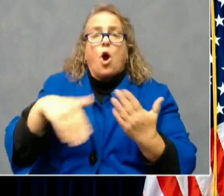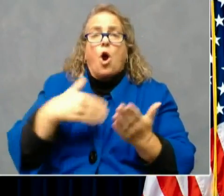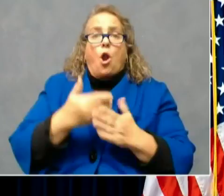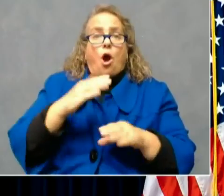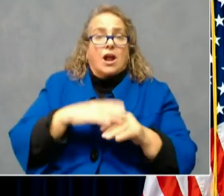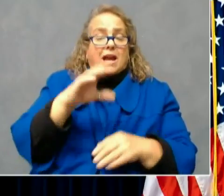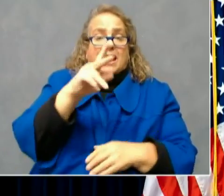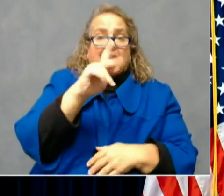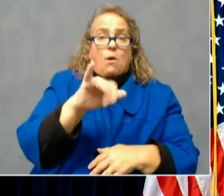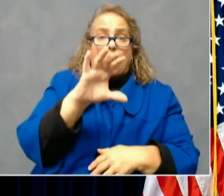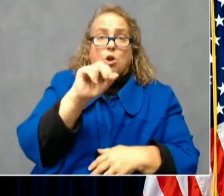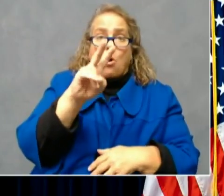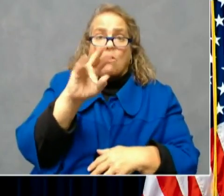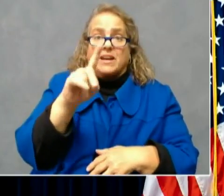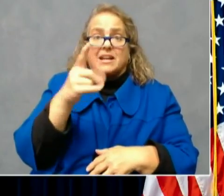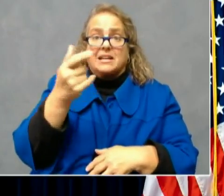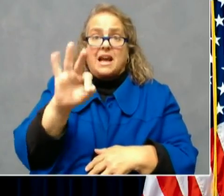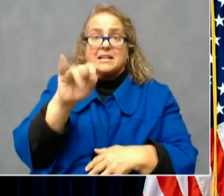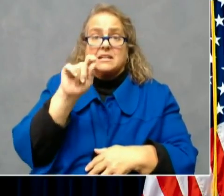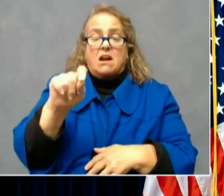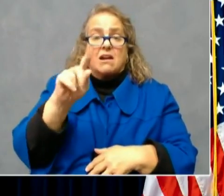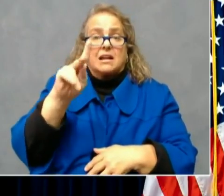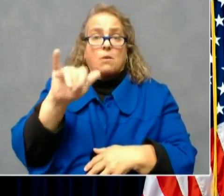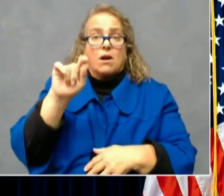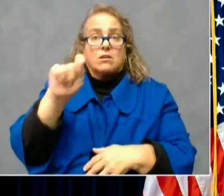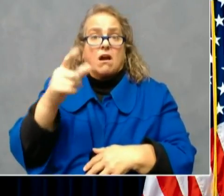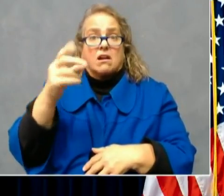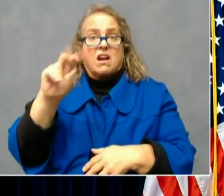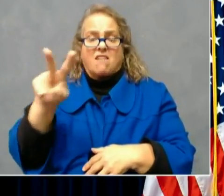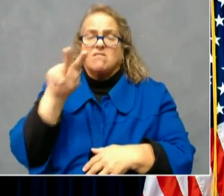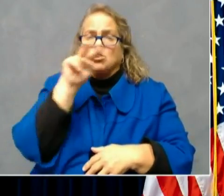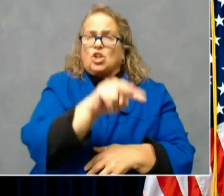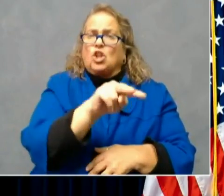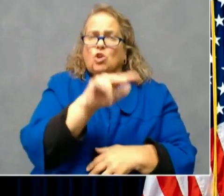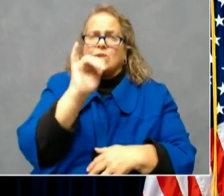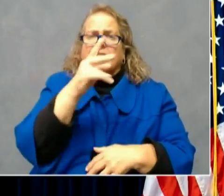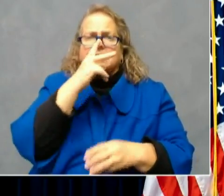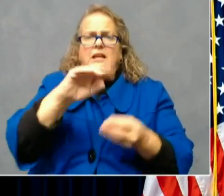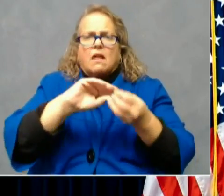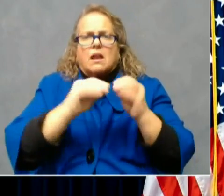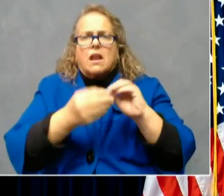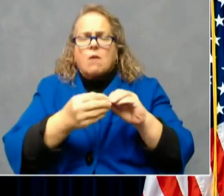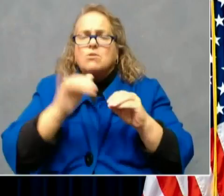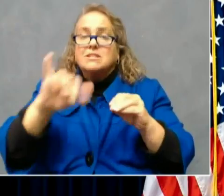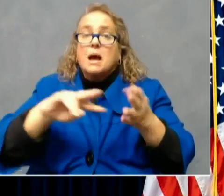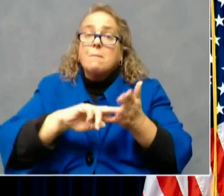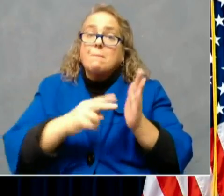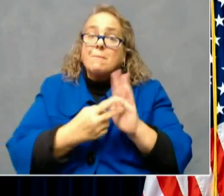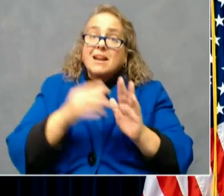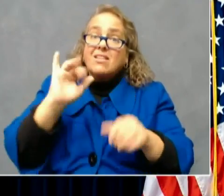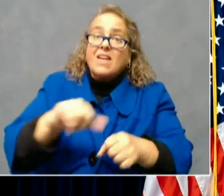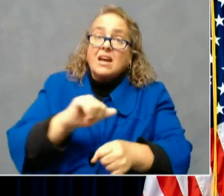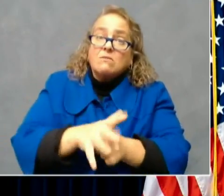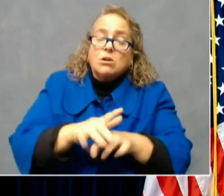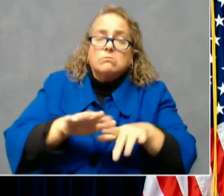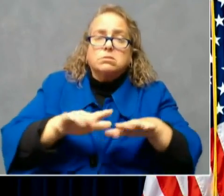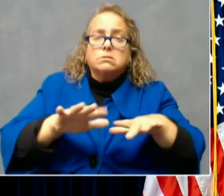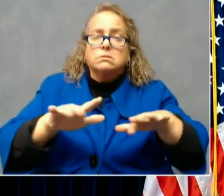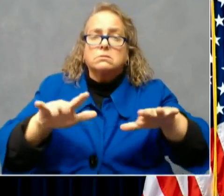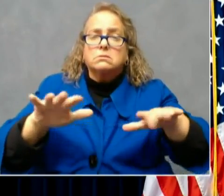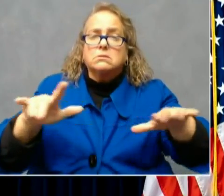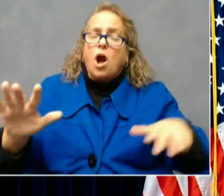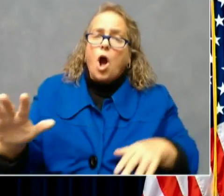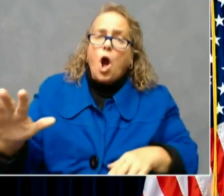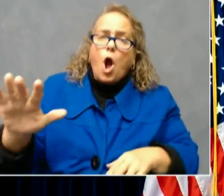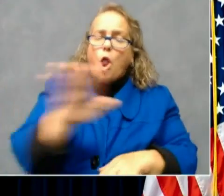kycovid19.ky.gov. But it means that there is a huge amount of virus spreading rapidly in every county across the Commonwealth, which means